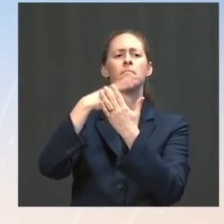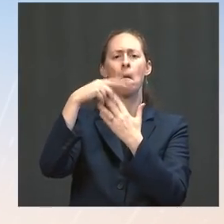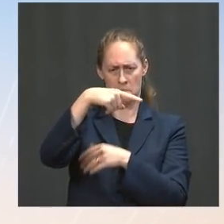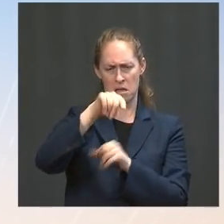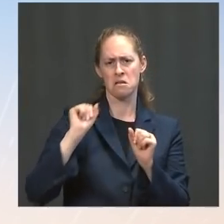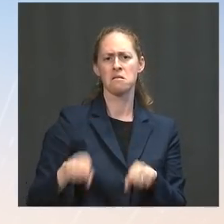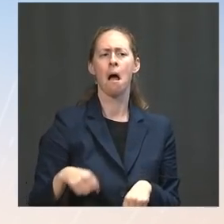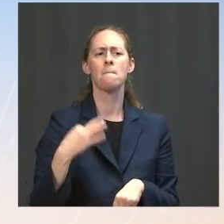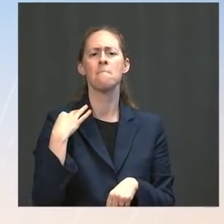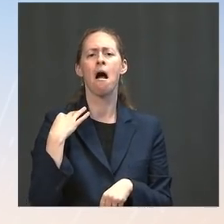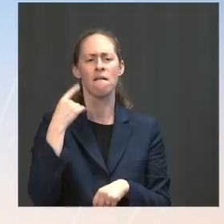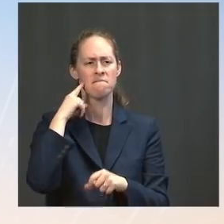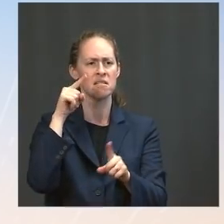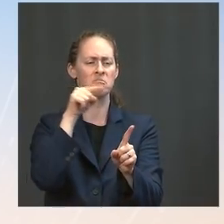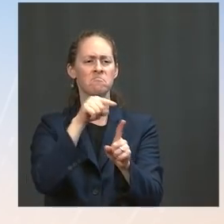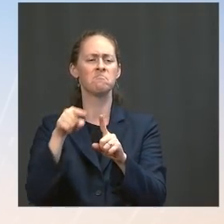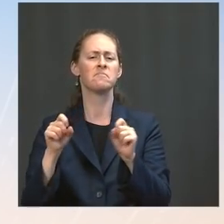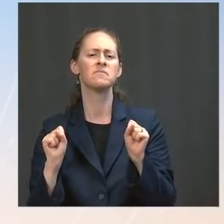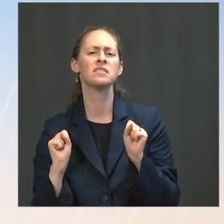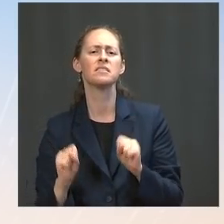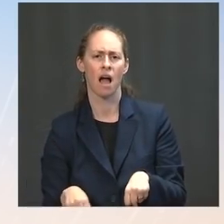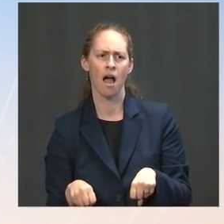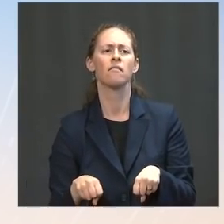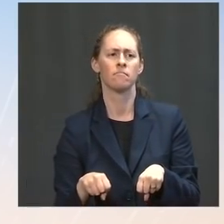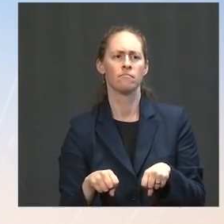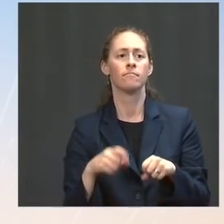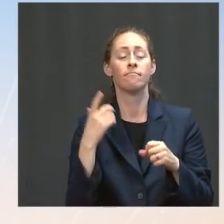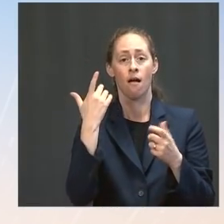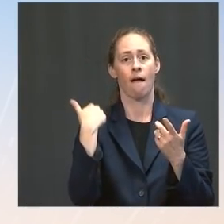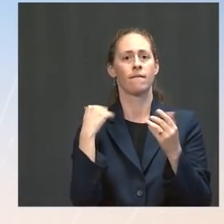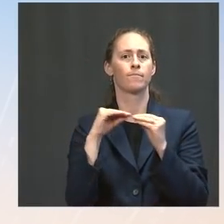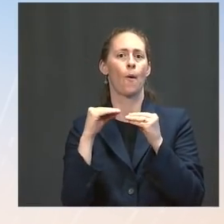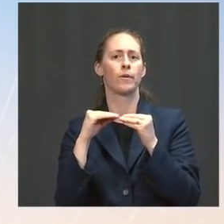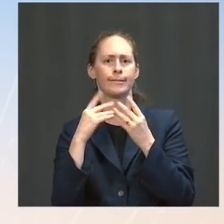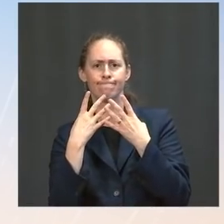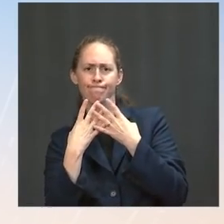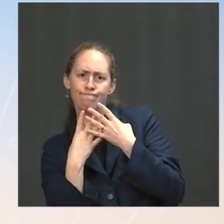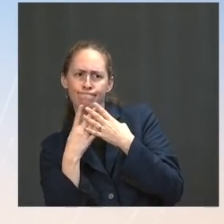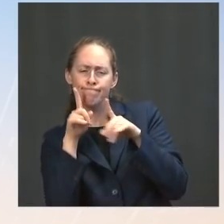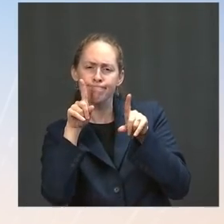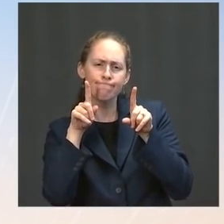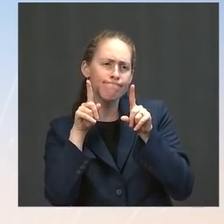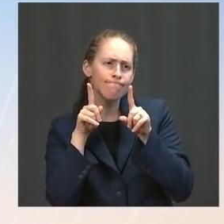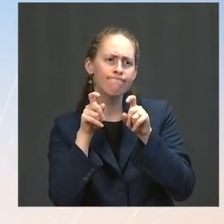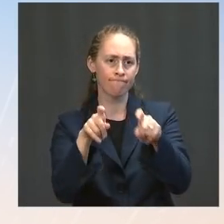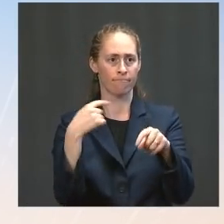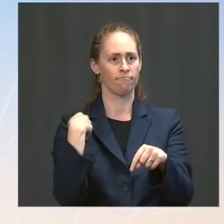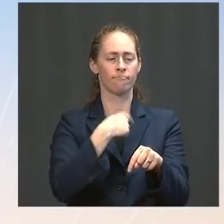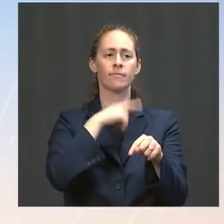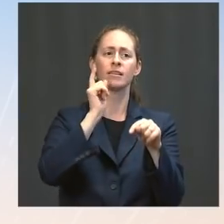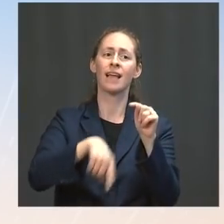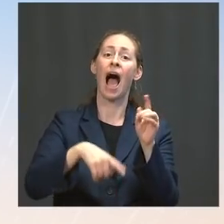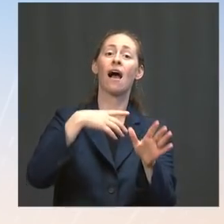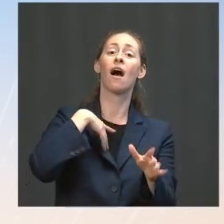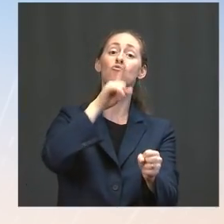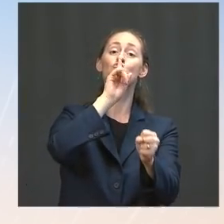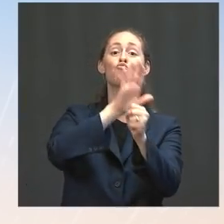even, I should say, people who watch your shows or read your newspaper. But many of the